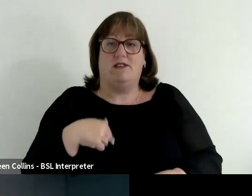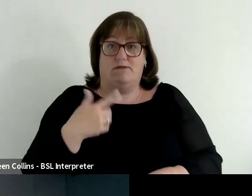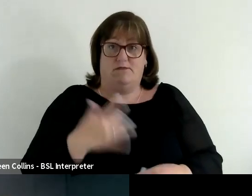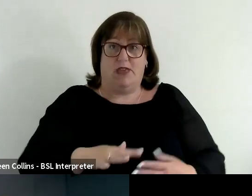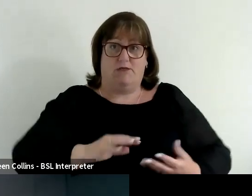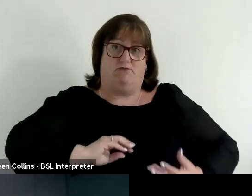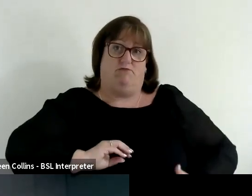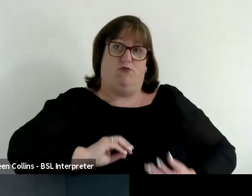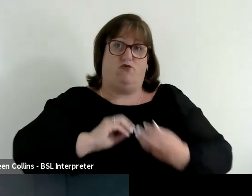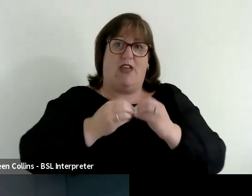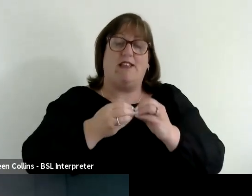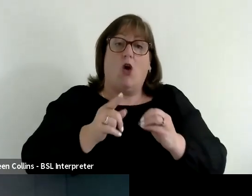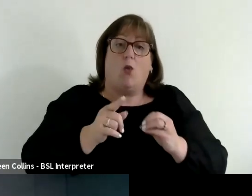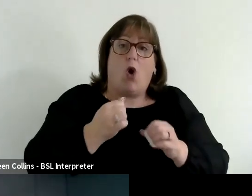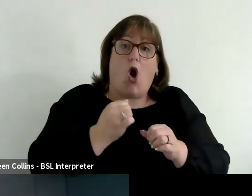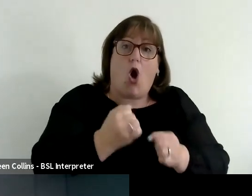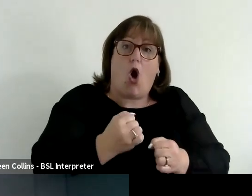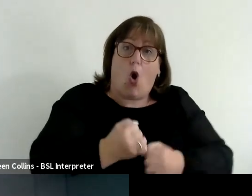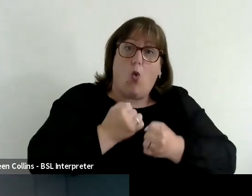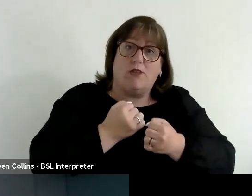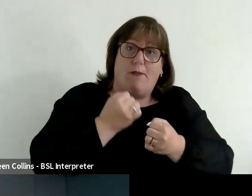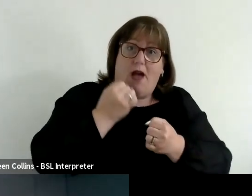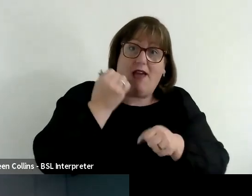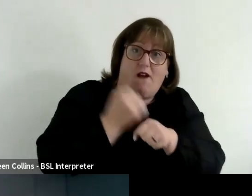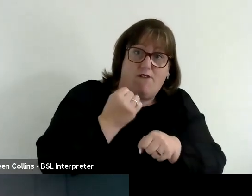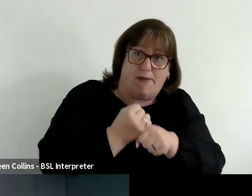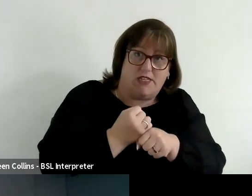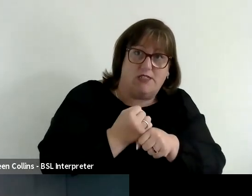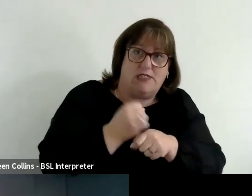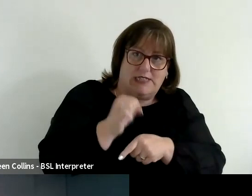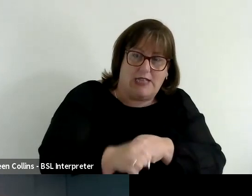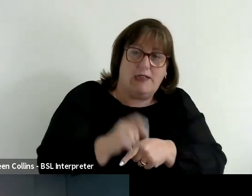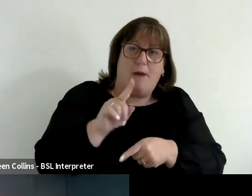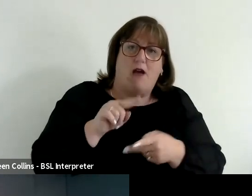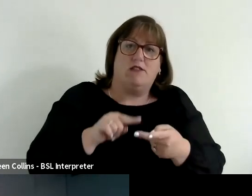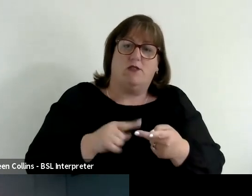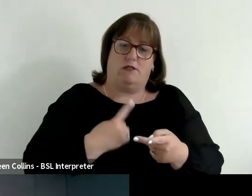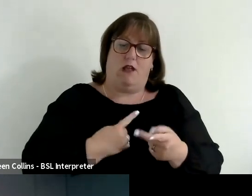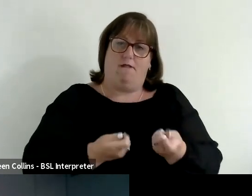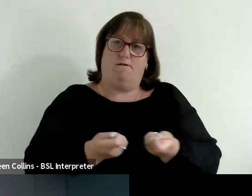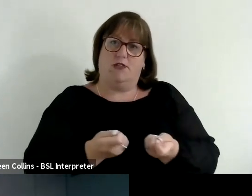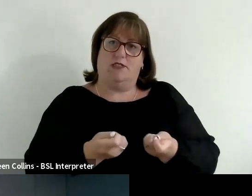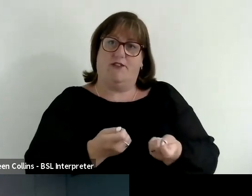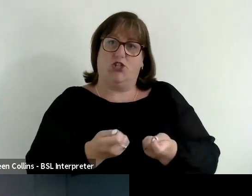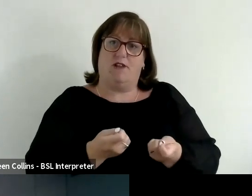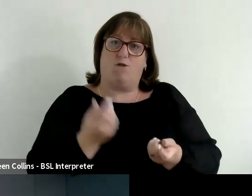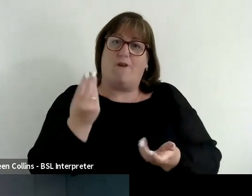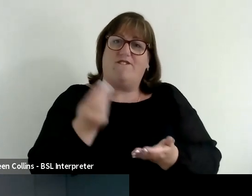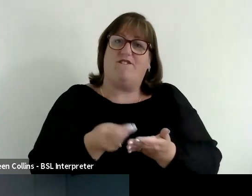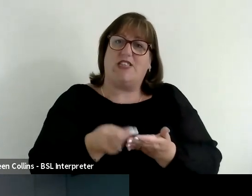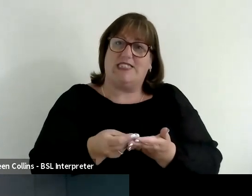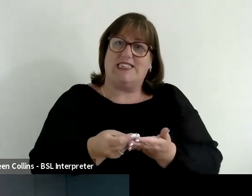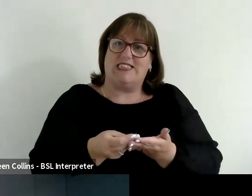government owned. We have to be fully self-sufficient in terms of funding ourselves. So we